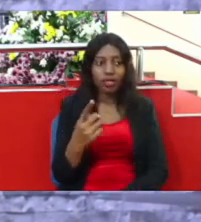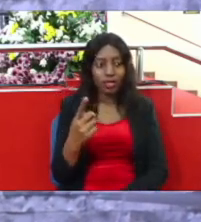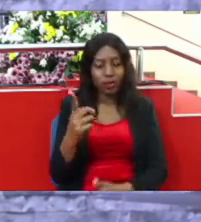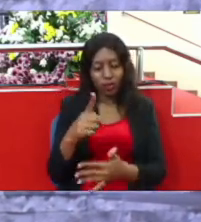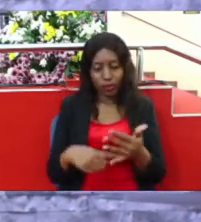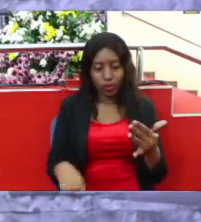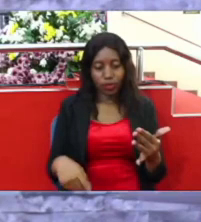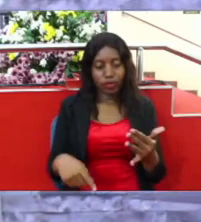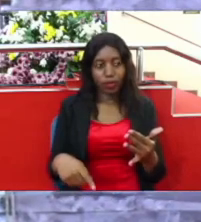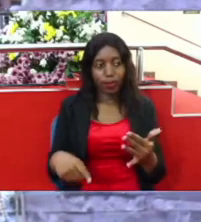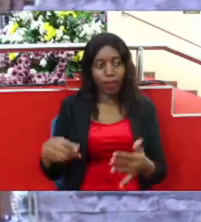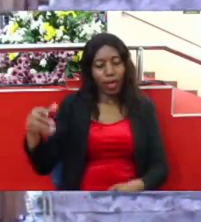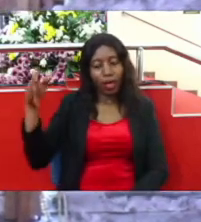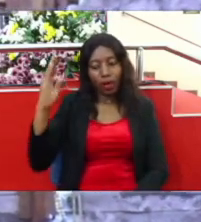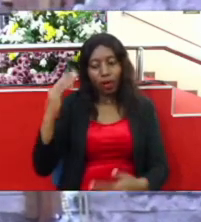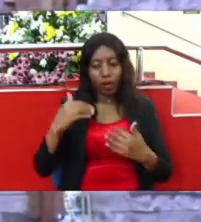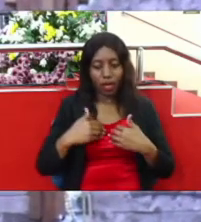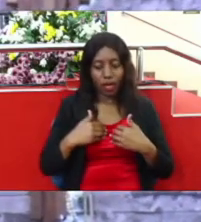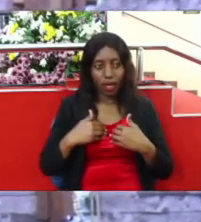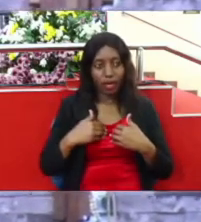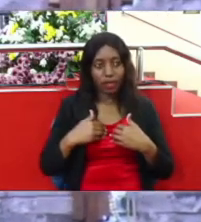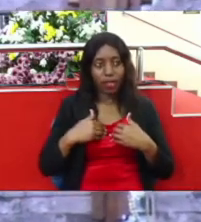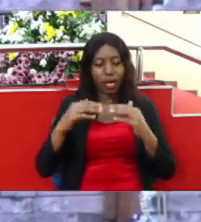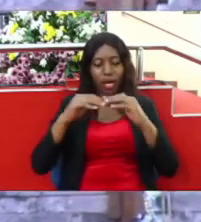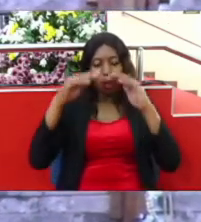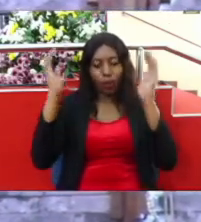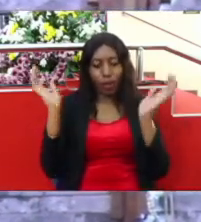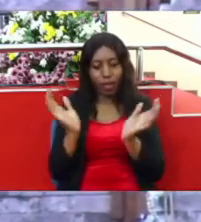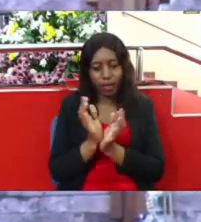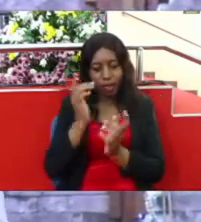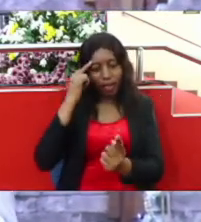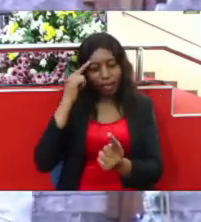a global agenda for salvation for